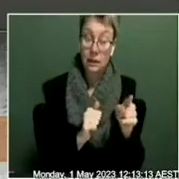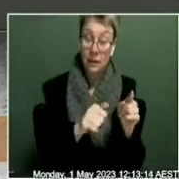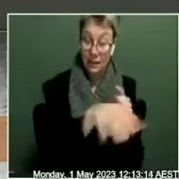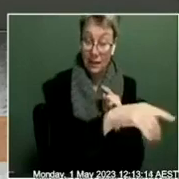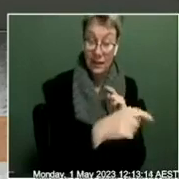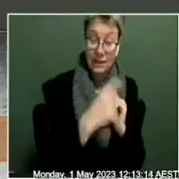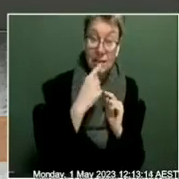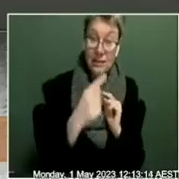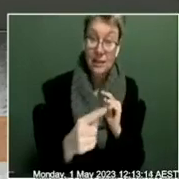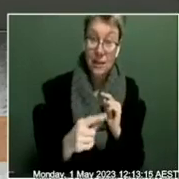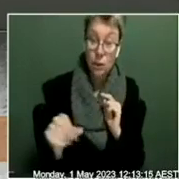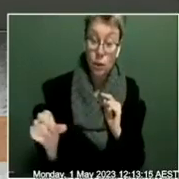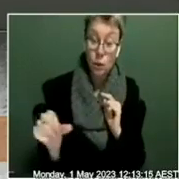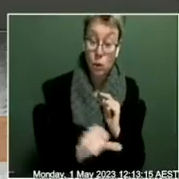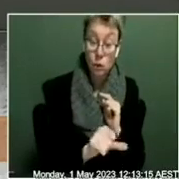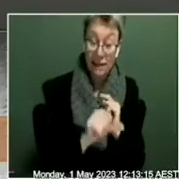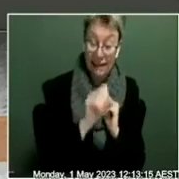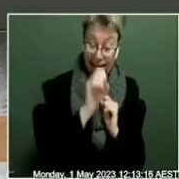The Department of Health